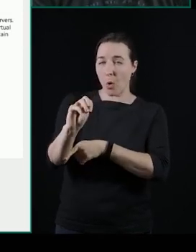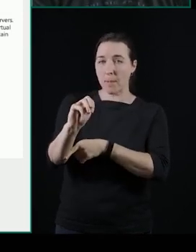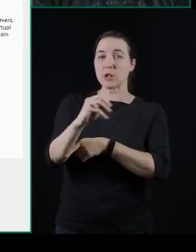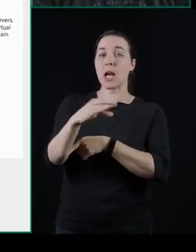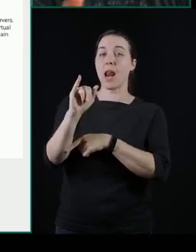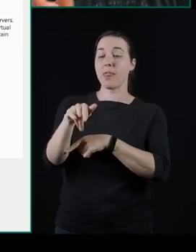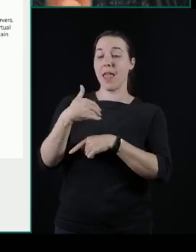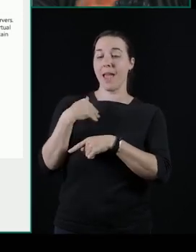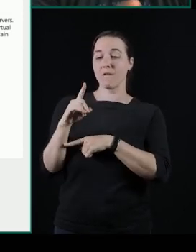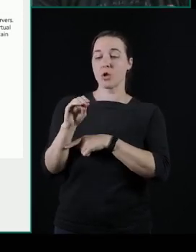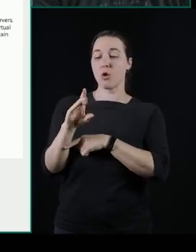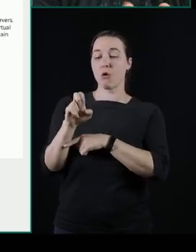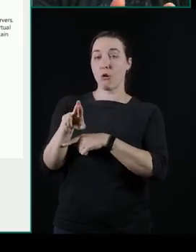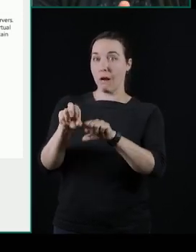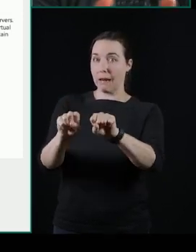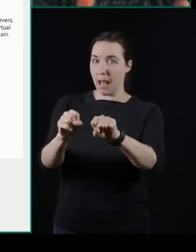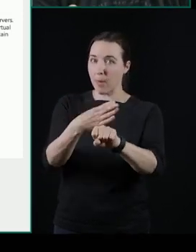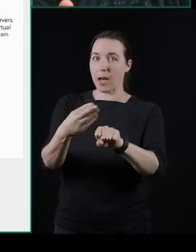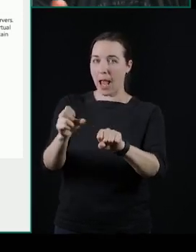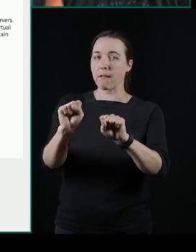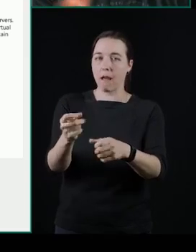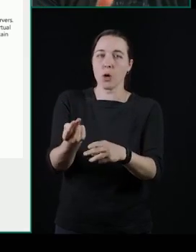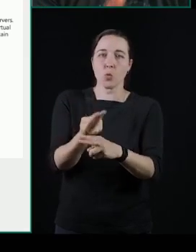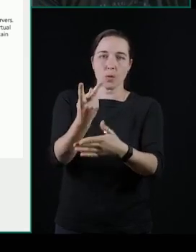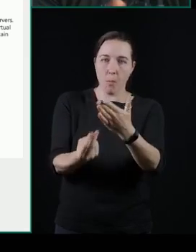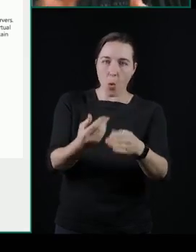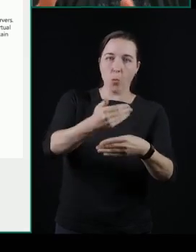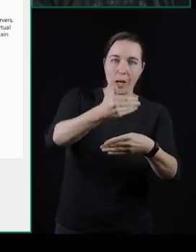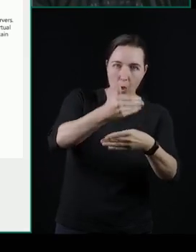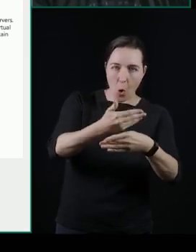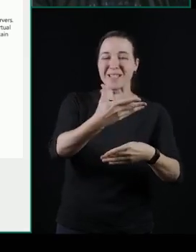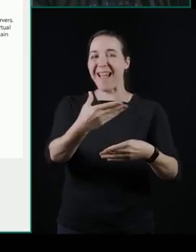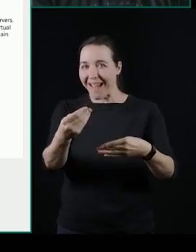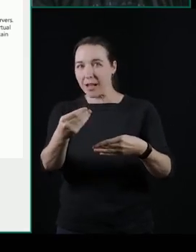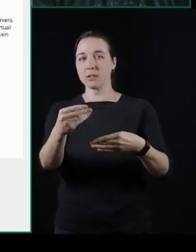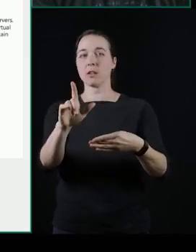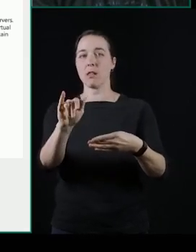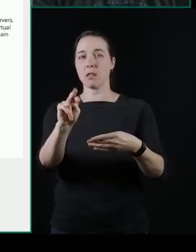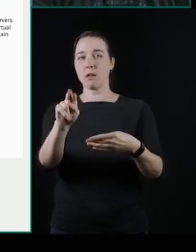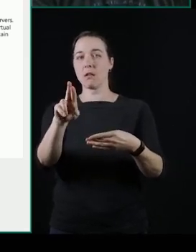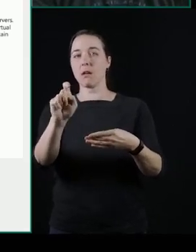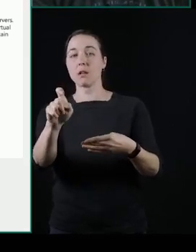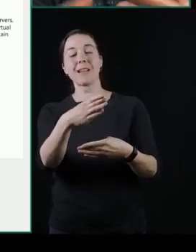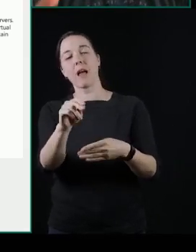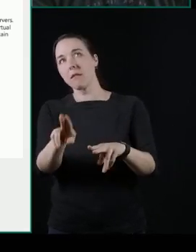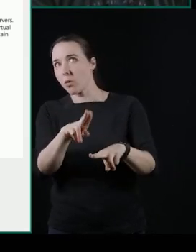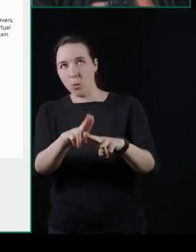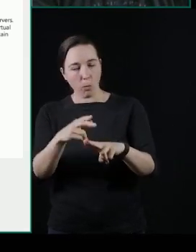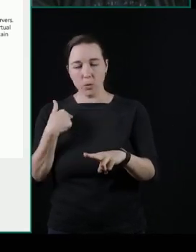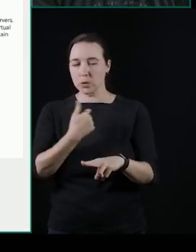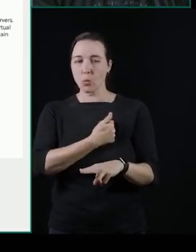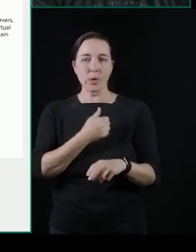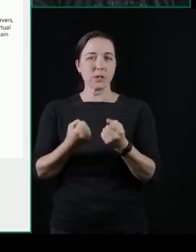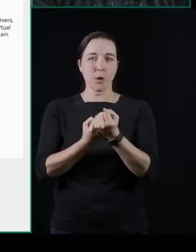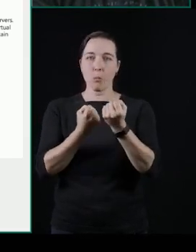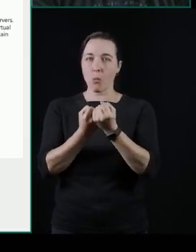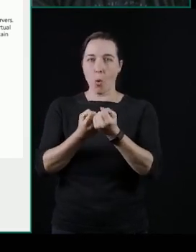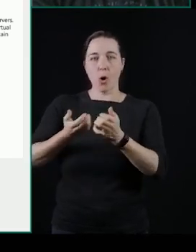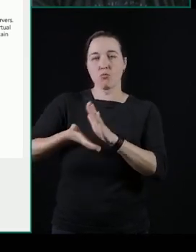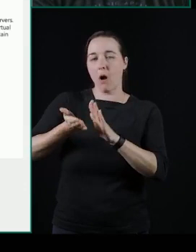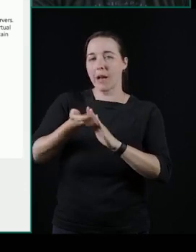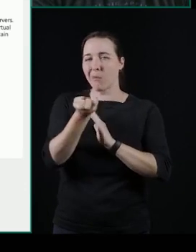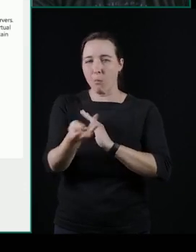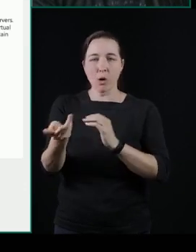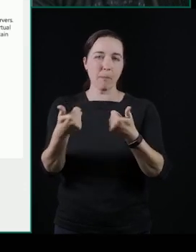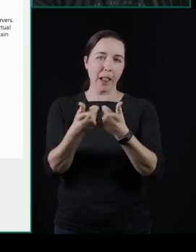Docker enabled, and they are both. You can use both Windows and Linux, and of course we support running multiple